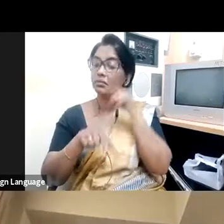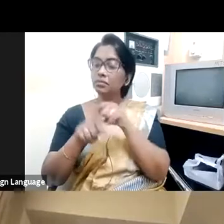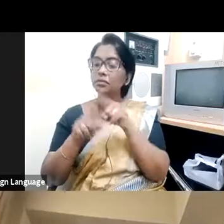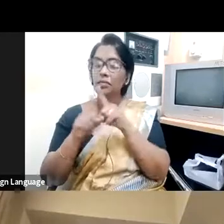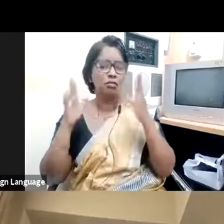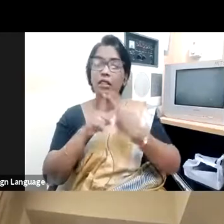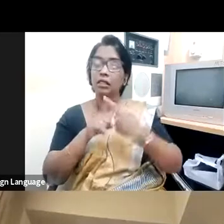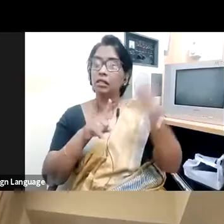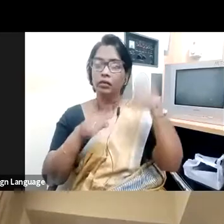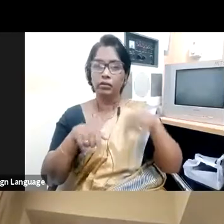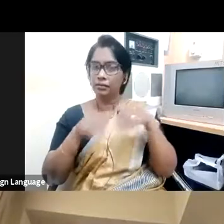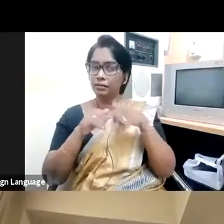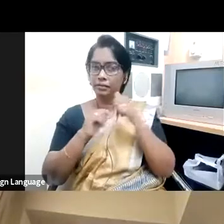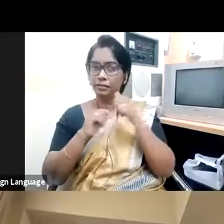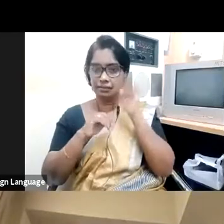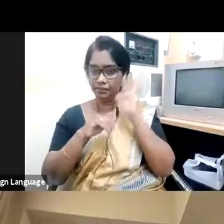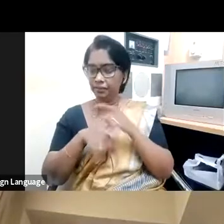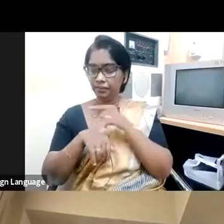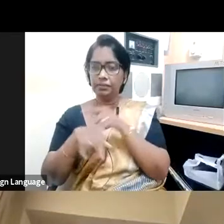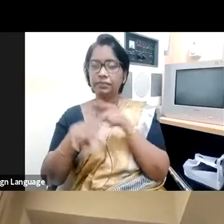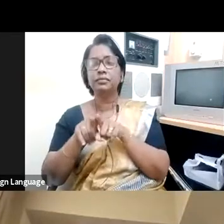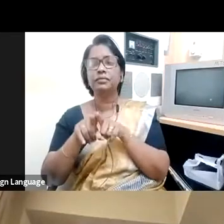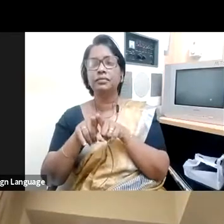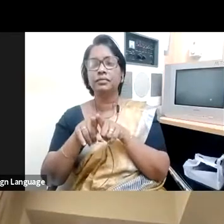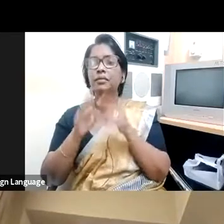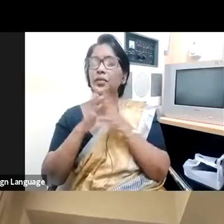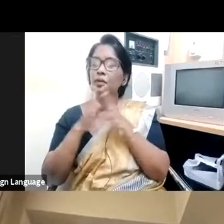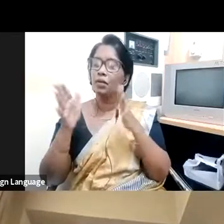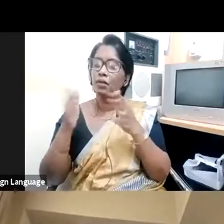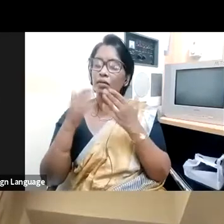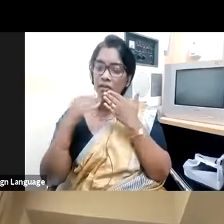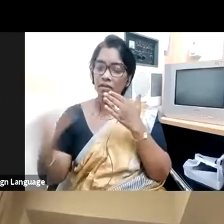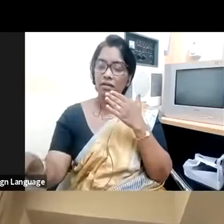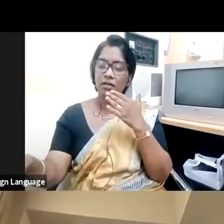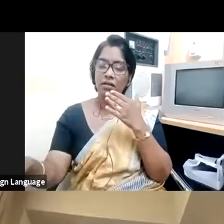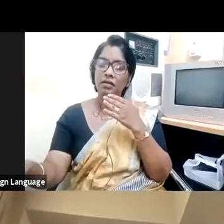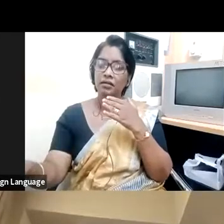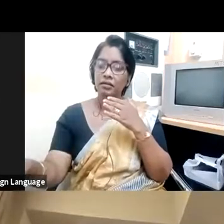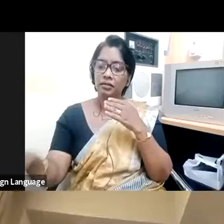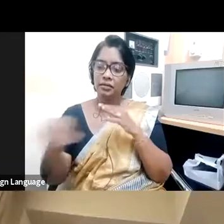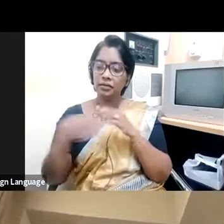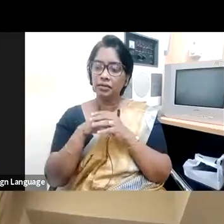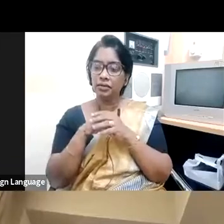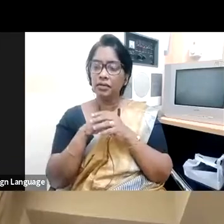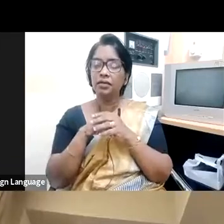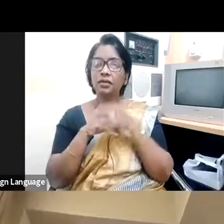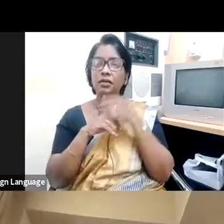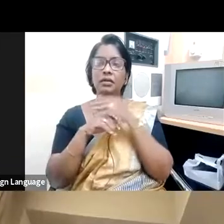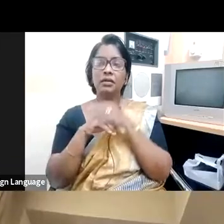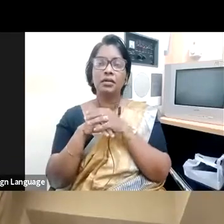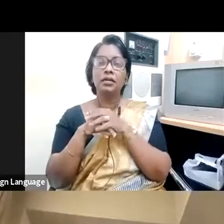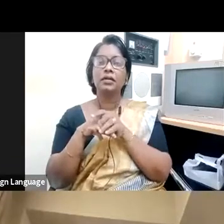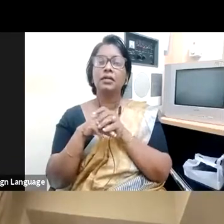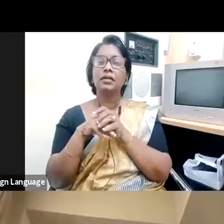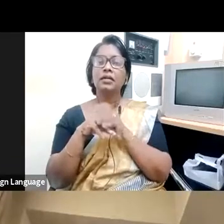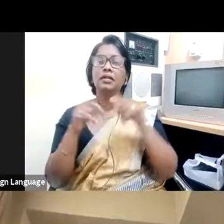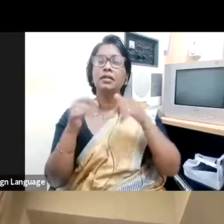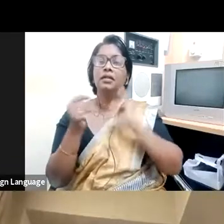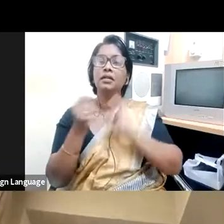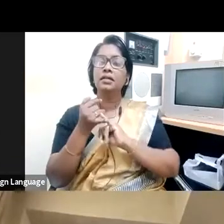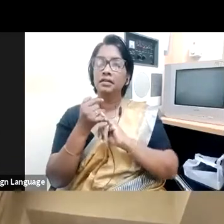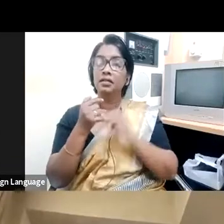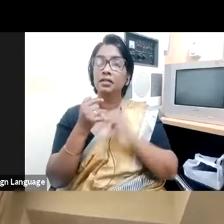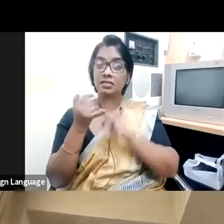a difference. Thank you, Pilar. Sandra, I'm coming to you again. There is this. You spoke